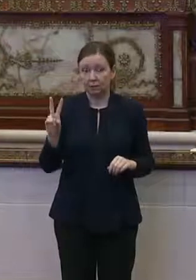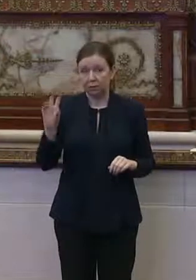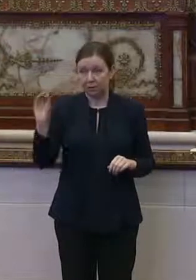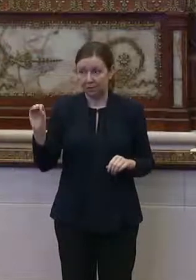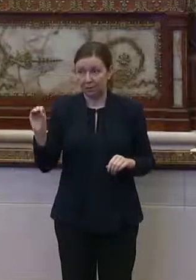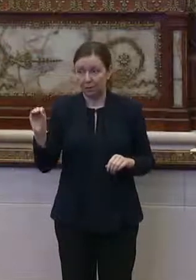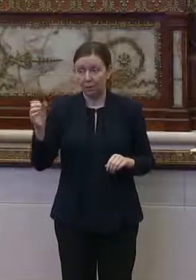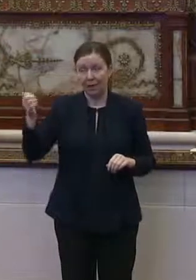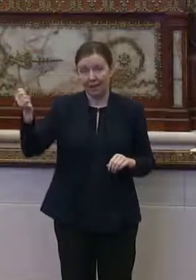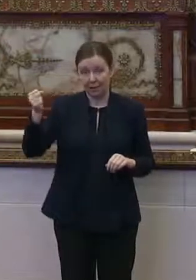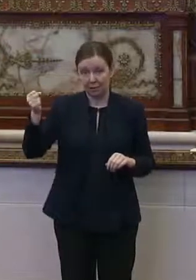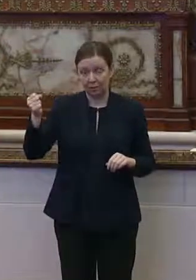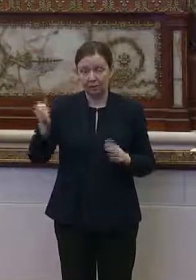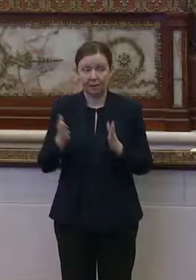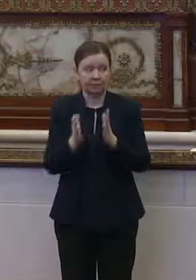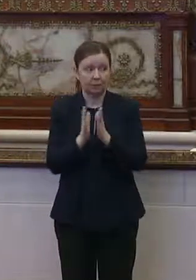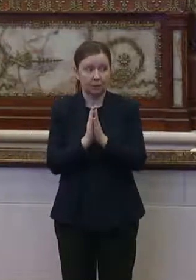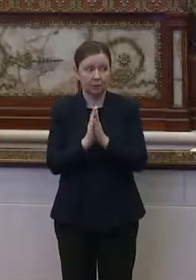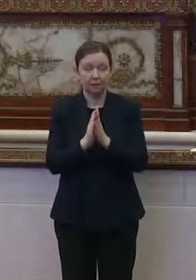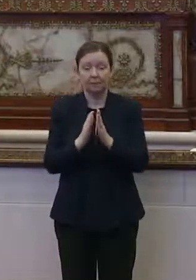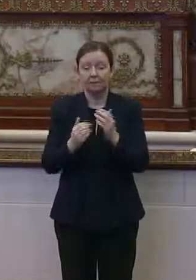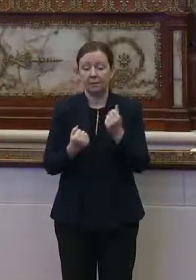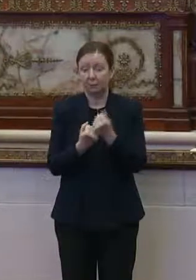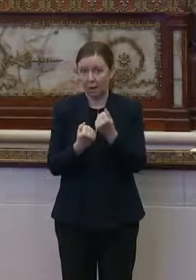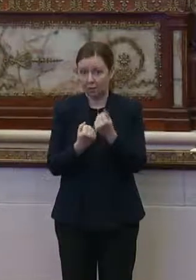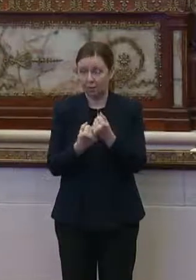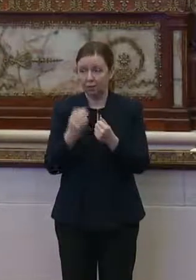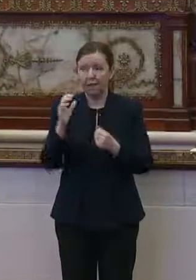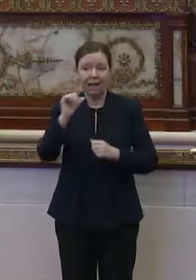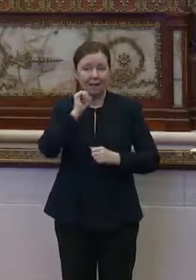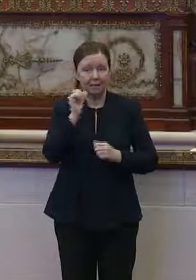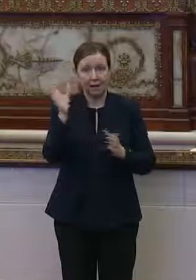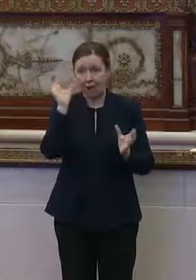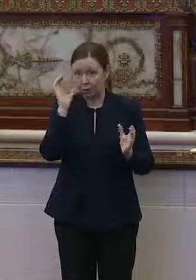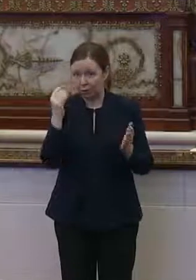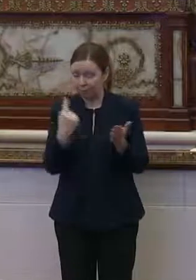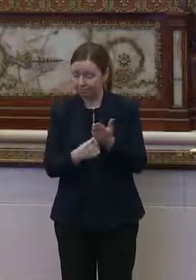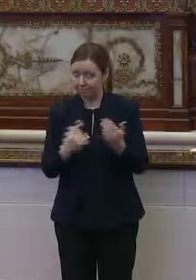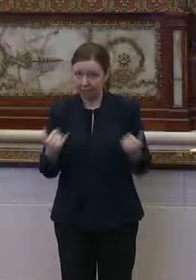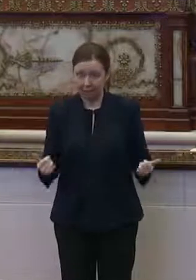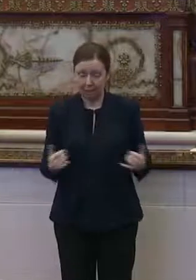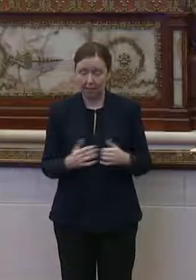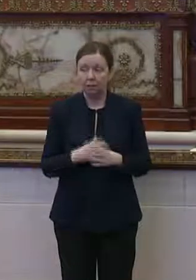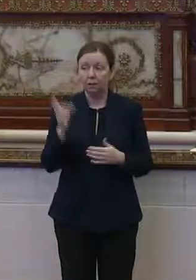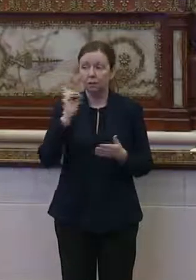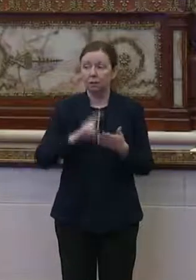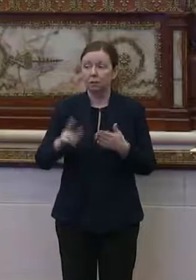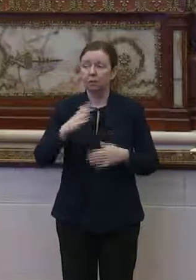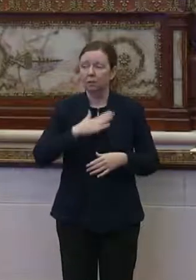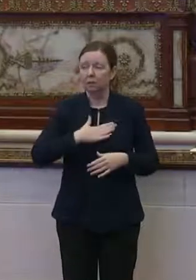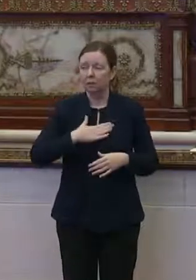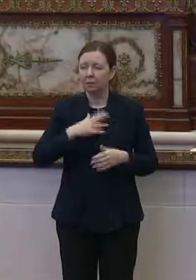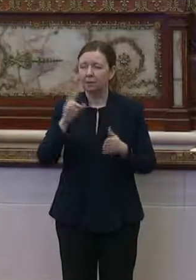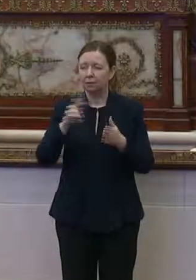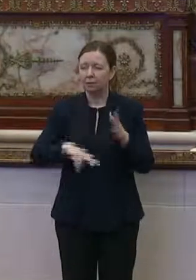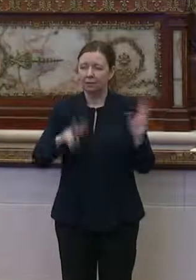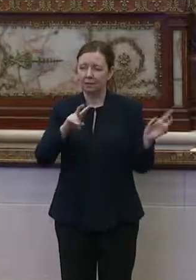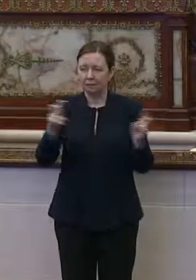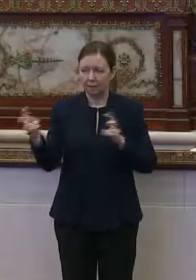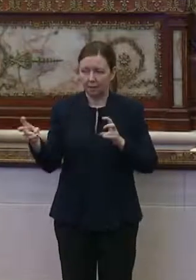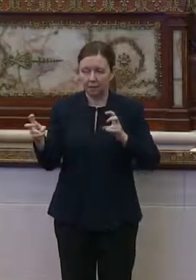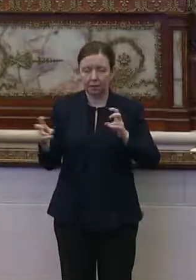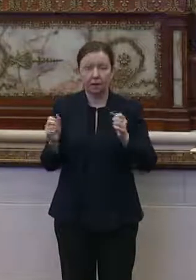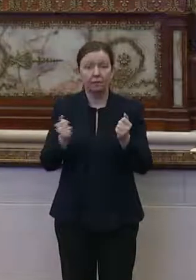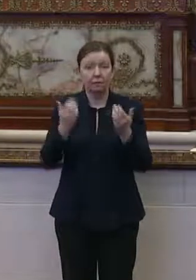200520 is being held at the request of the sponsor and will not be heard today. Clerk, will you please read the title of the